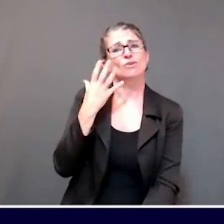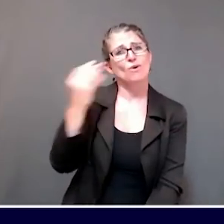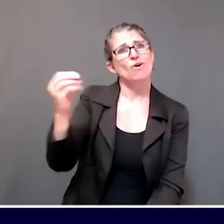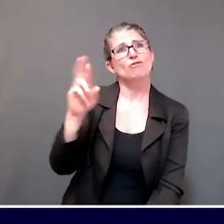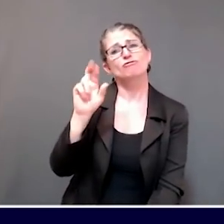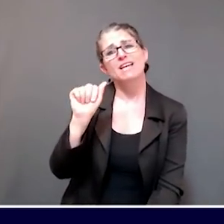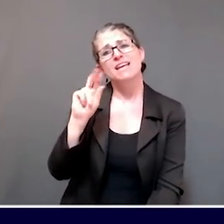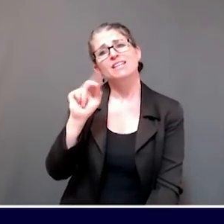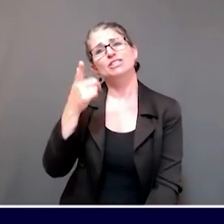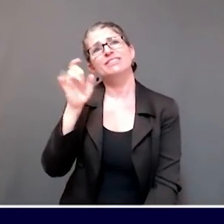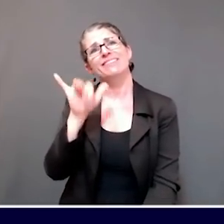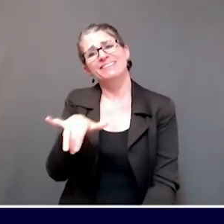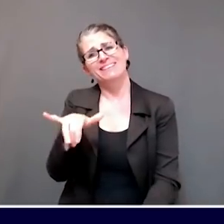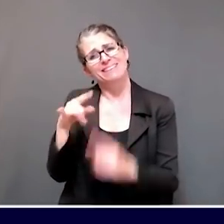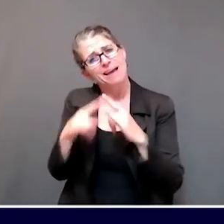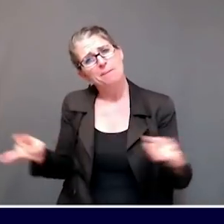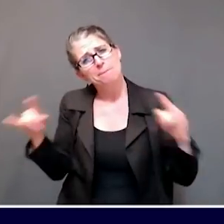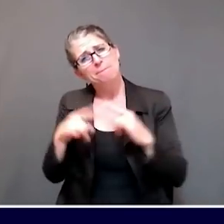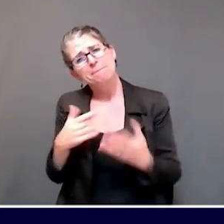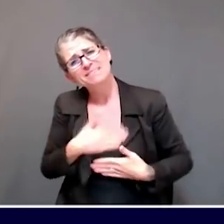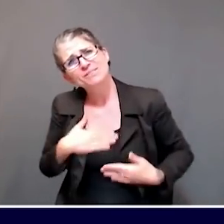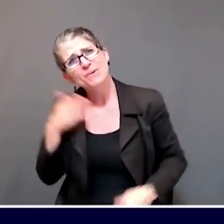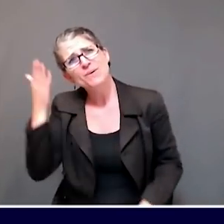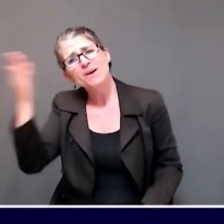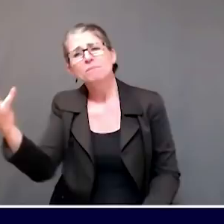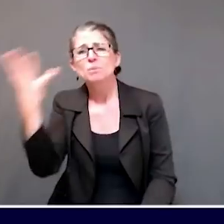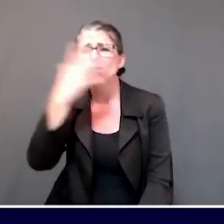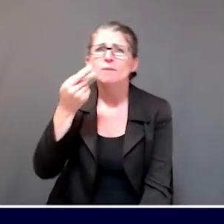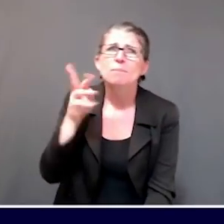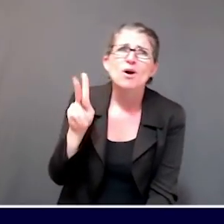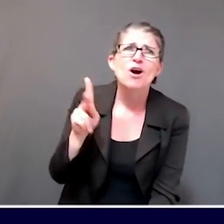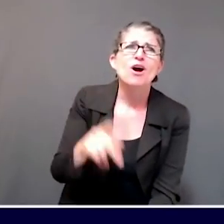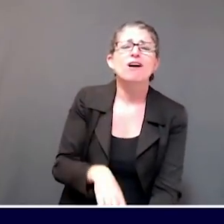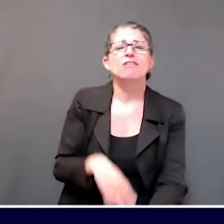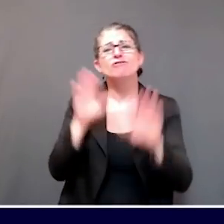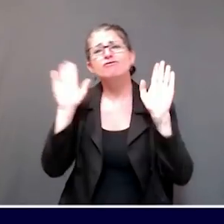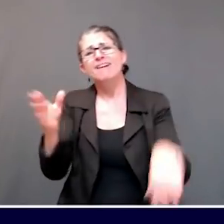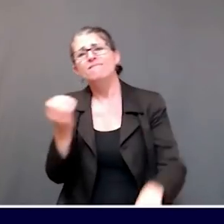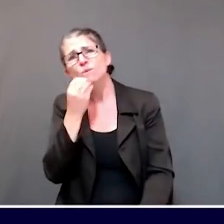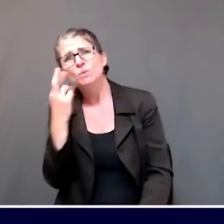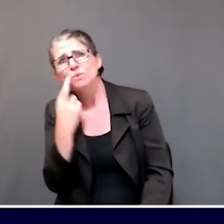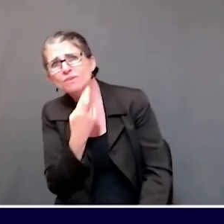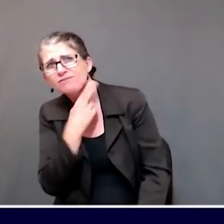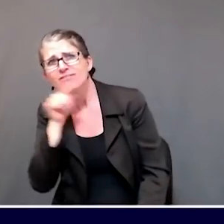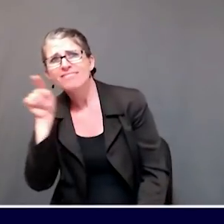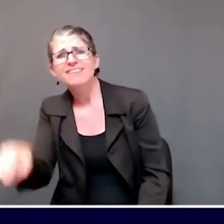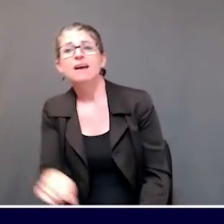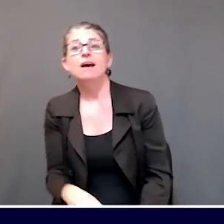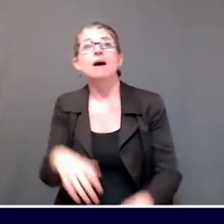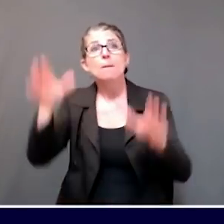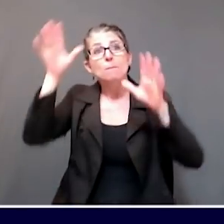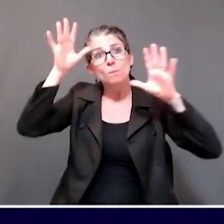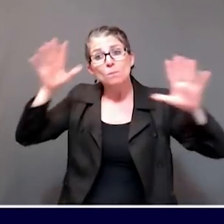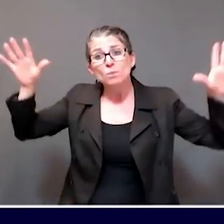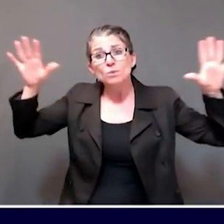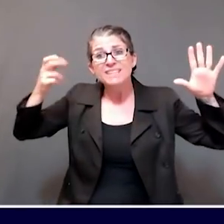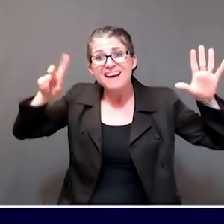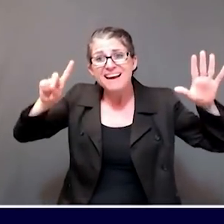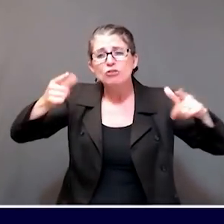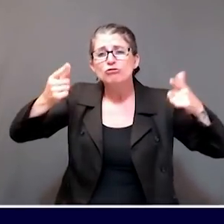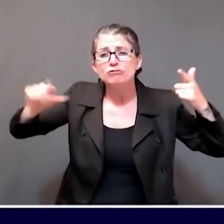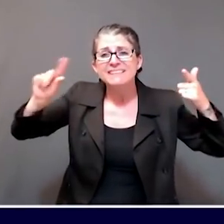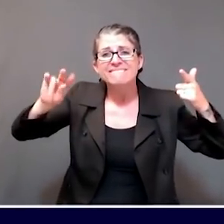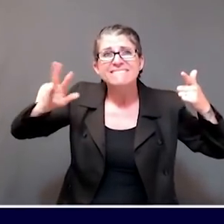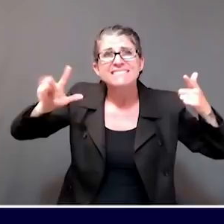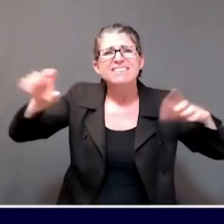out. You can go to some nice hotels and restaurants. Go to Greenville and Moosehead. Camp out at Lily Bay. Go to some of the lovely restaurants